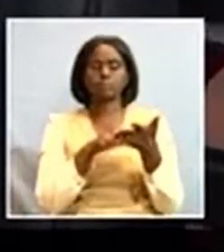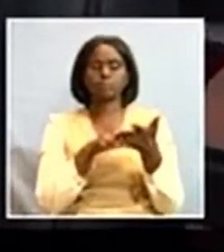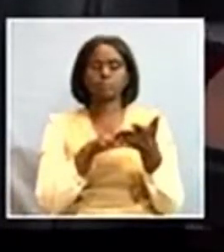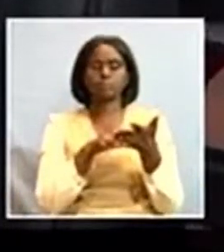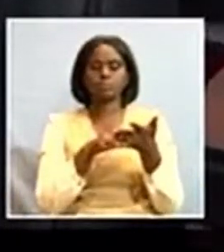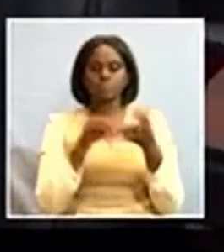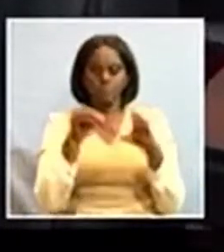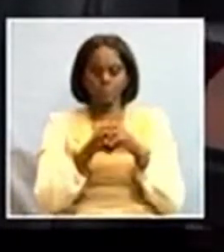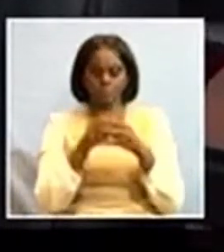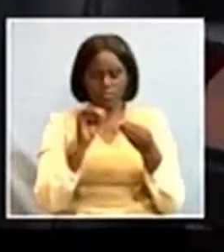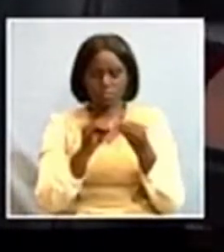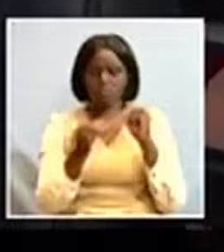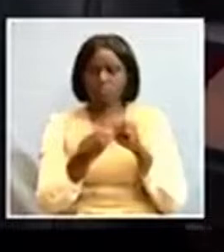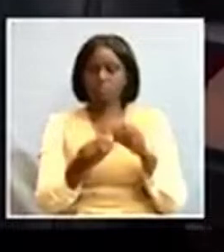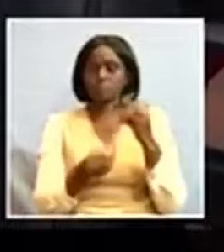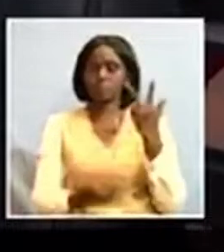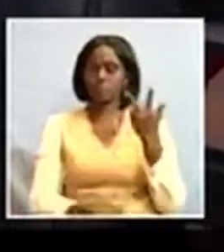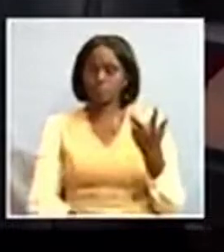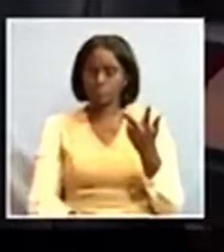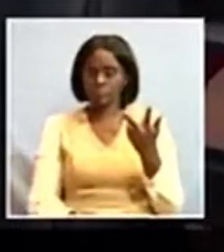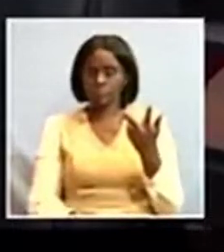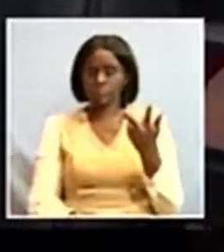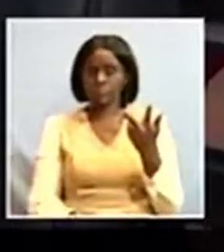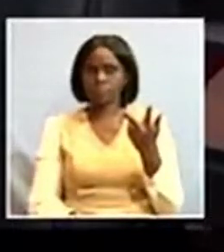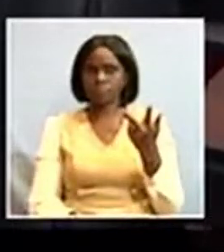on Appendix 3.